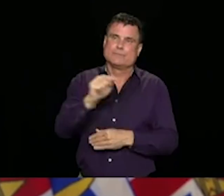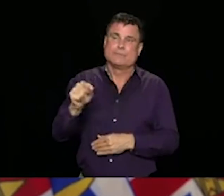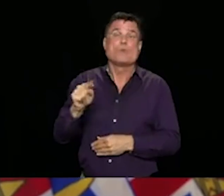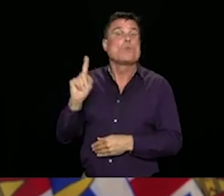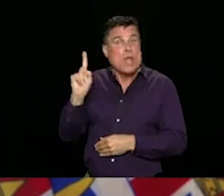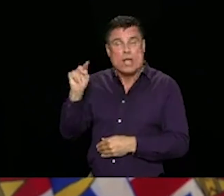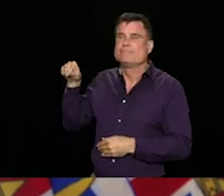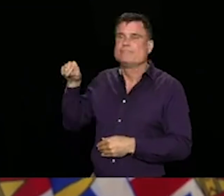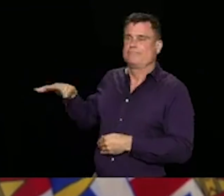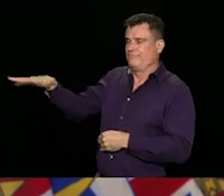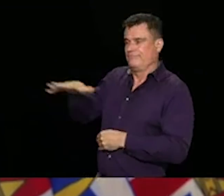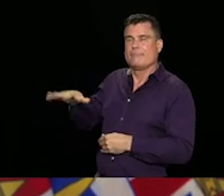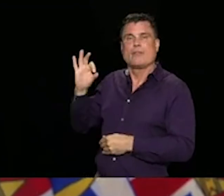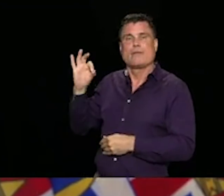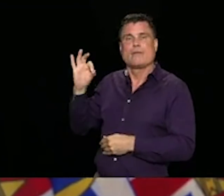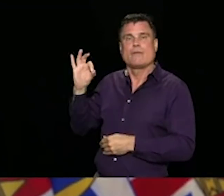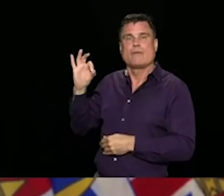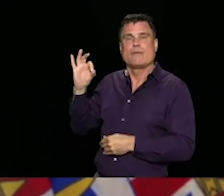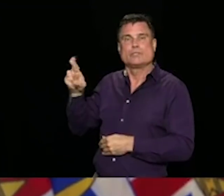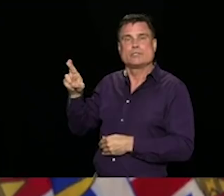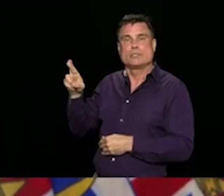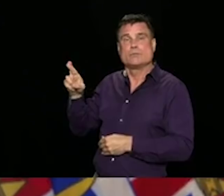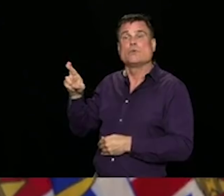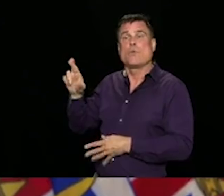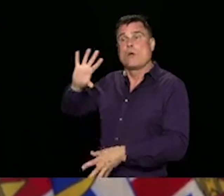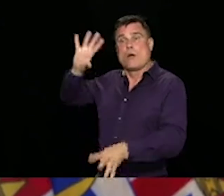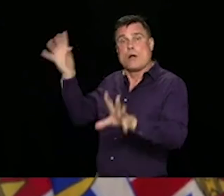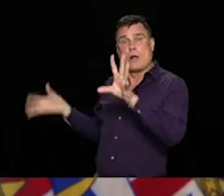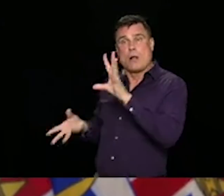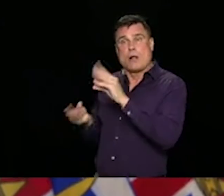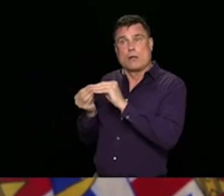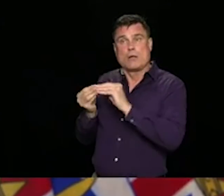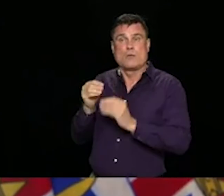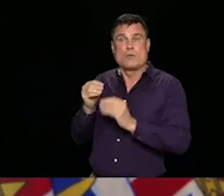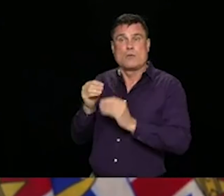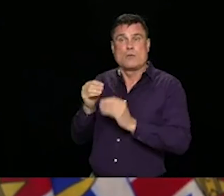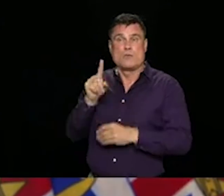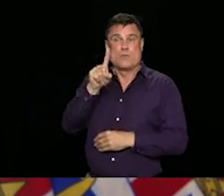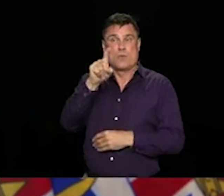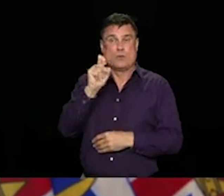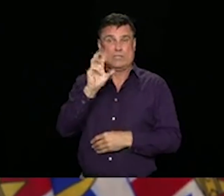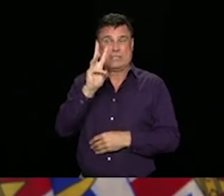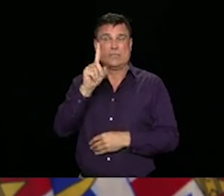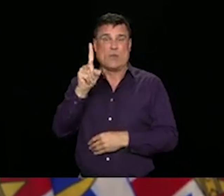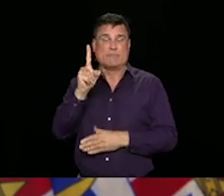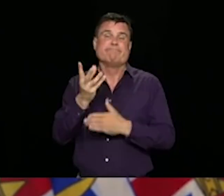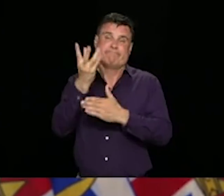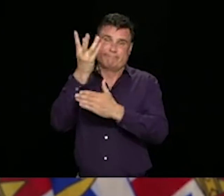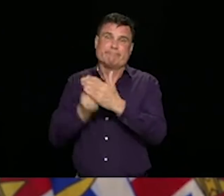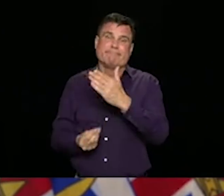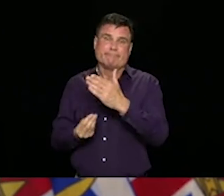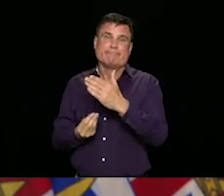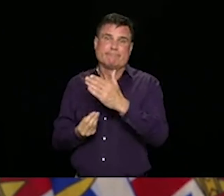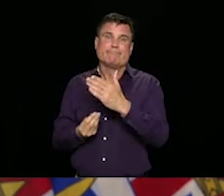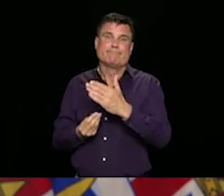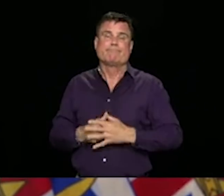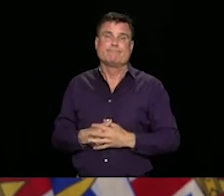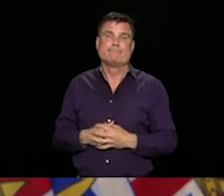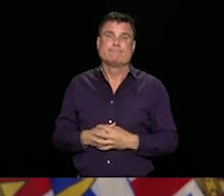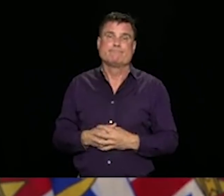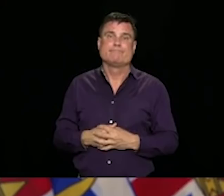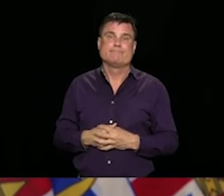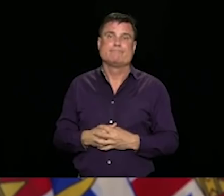That brings our total to 161 people who have passed away from COVID-19. And of course,